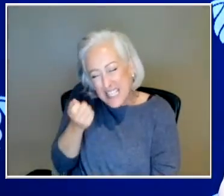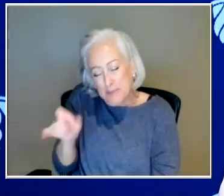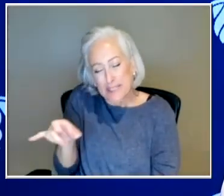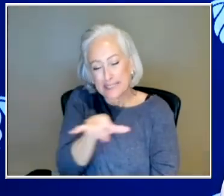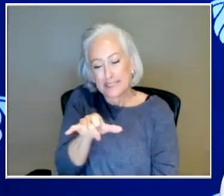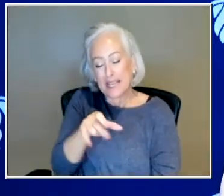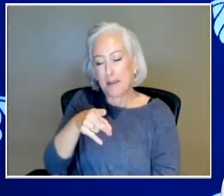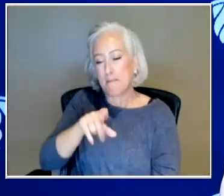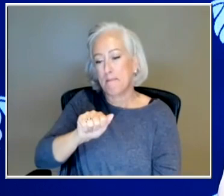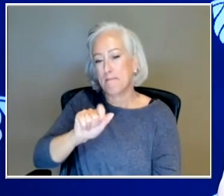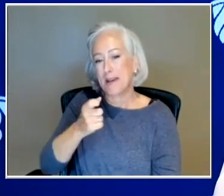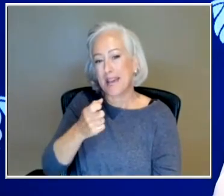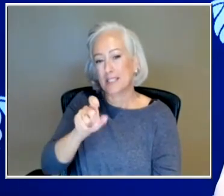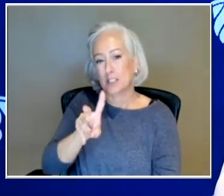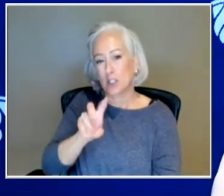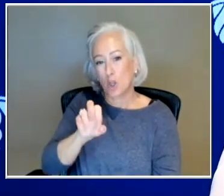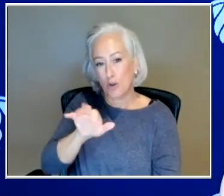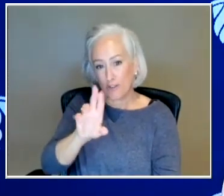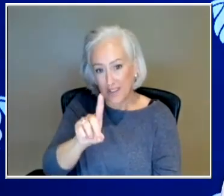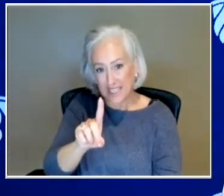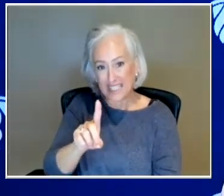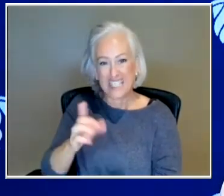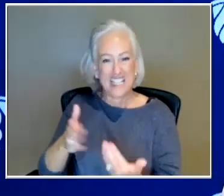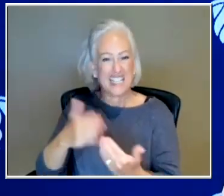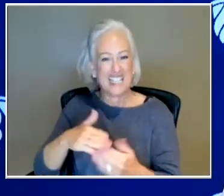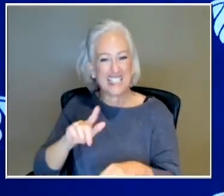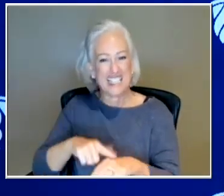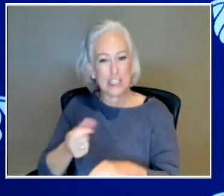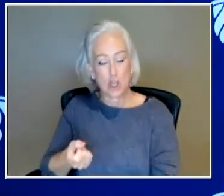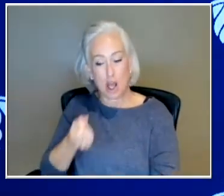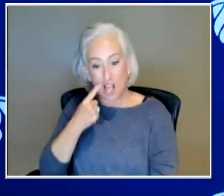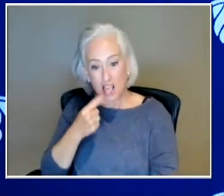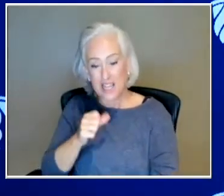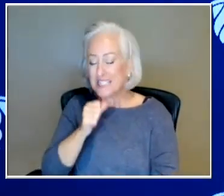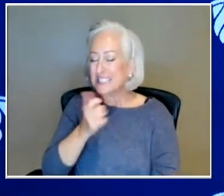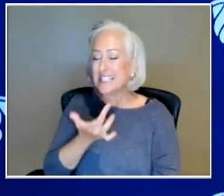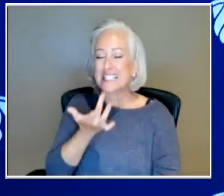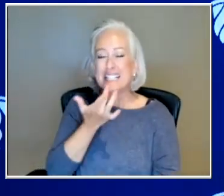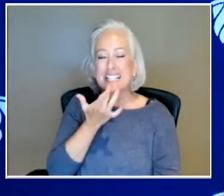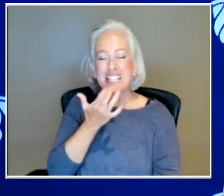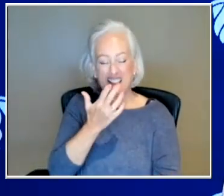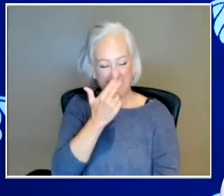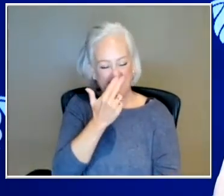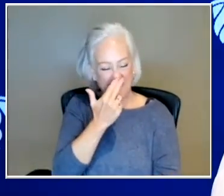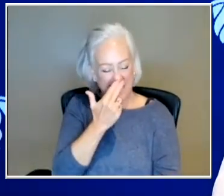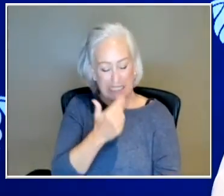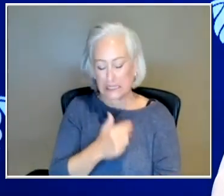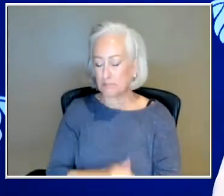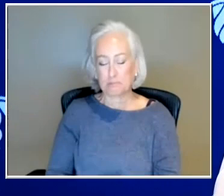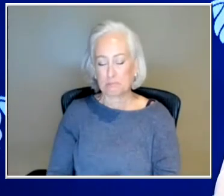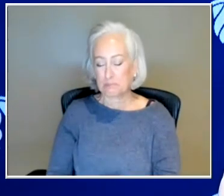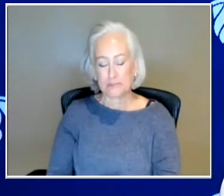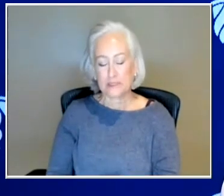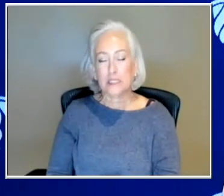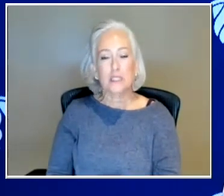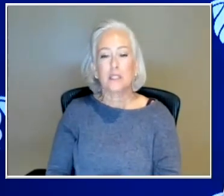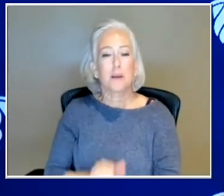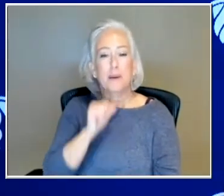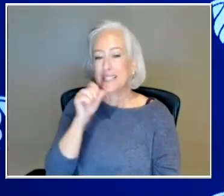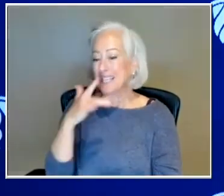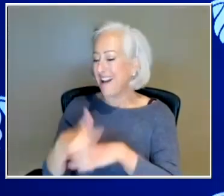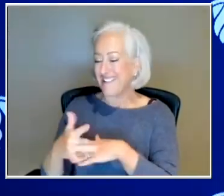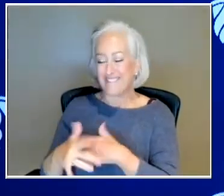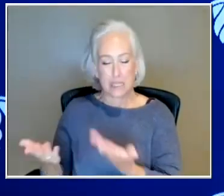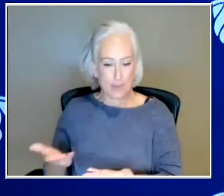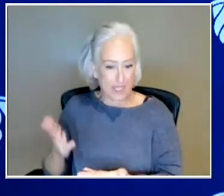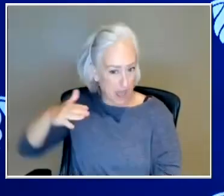to take. It doesn't have the taste, the metallic taste that people get. But it is not available here in the United States.